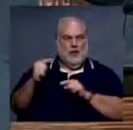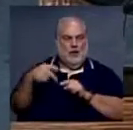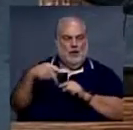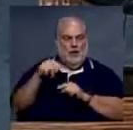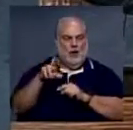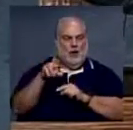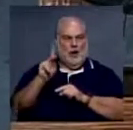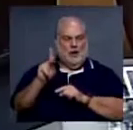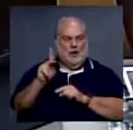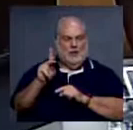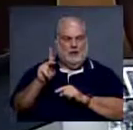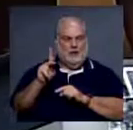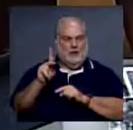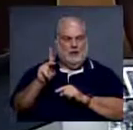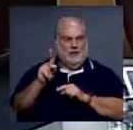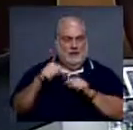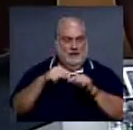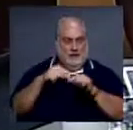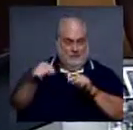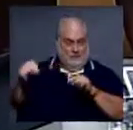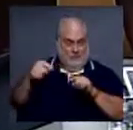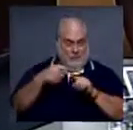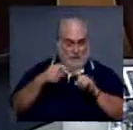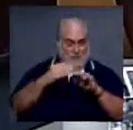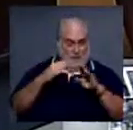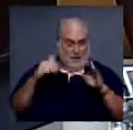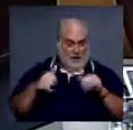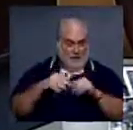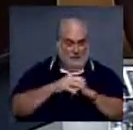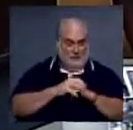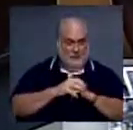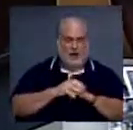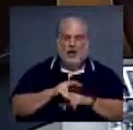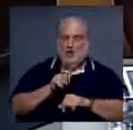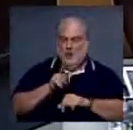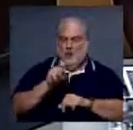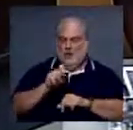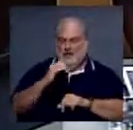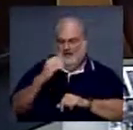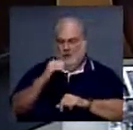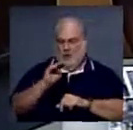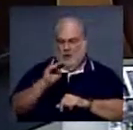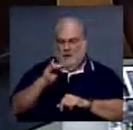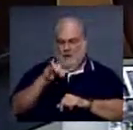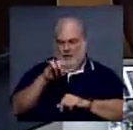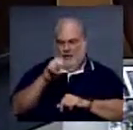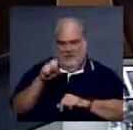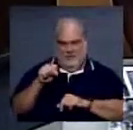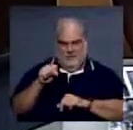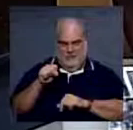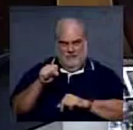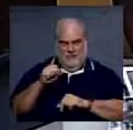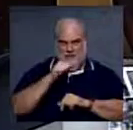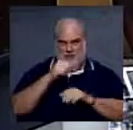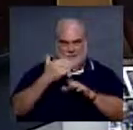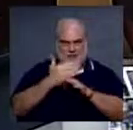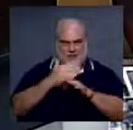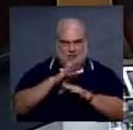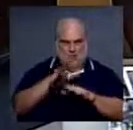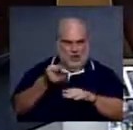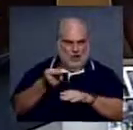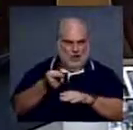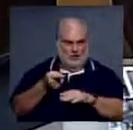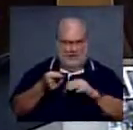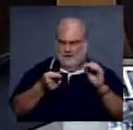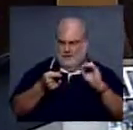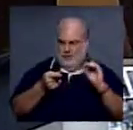was my question for you. So that's quite a ways from your house. So It's people with- 2.0 miles. People with their dogs in that park wouldn't impact you all? Not at